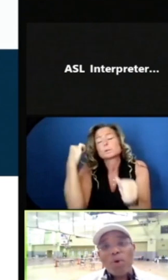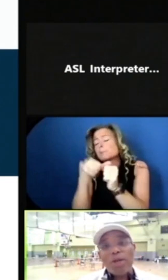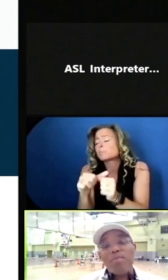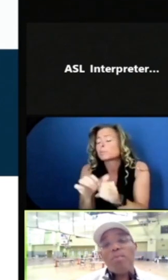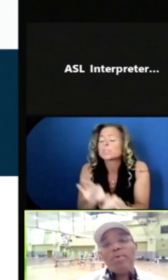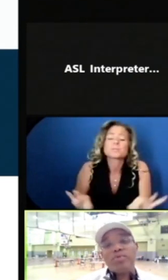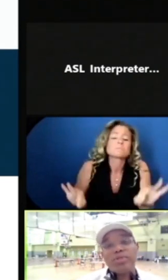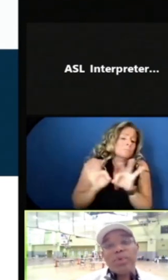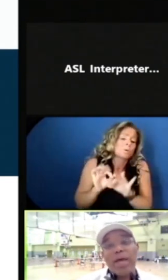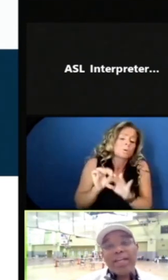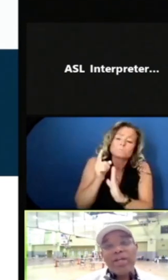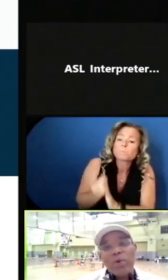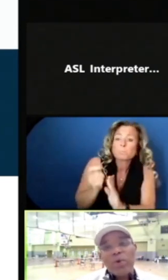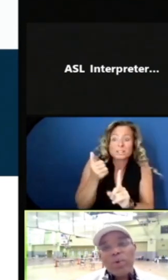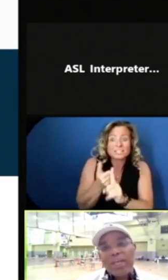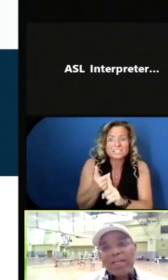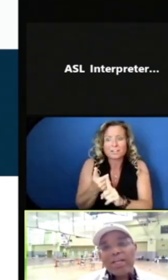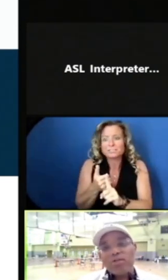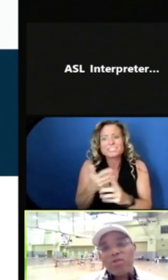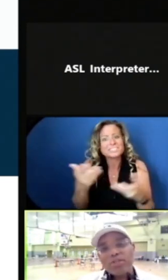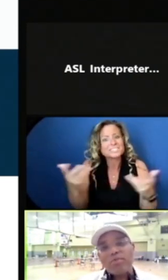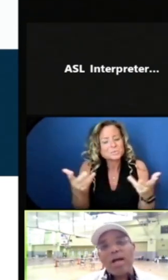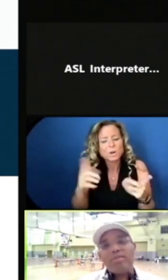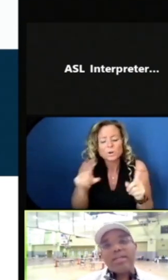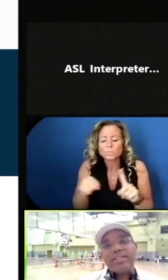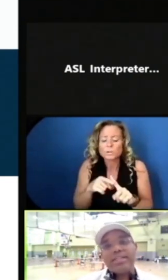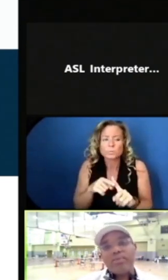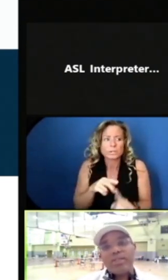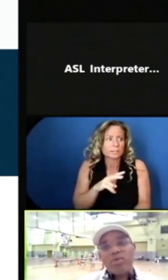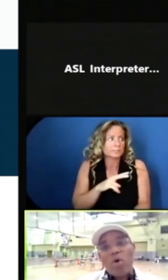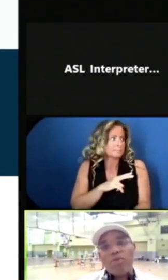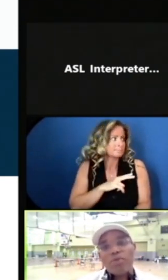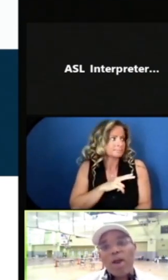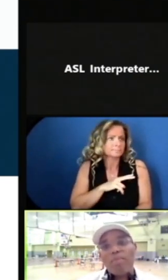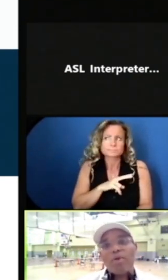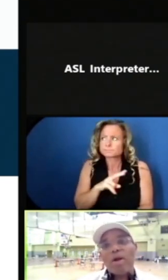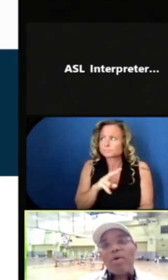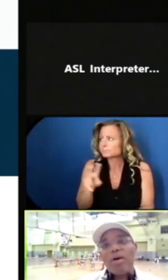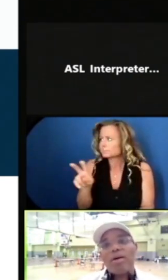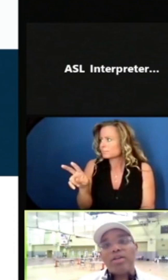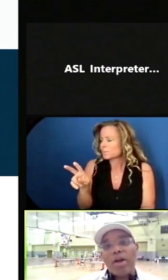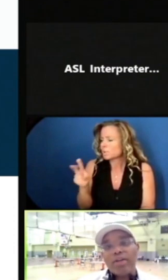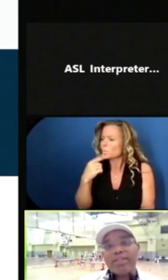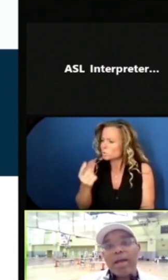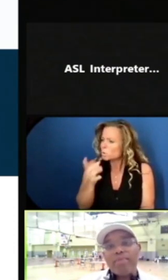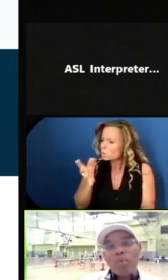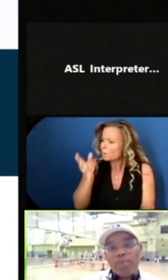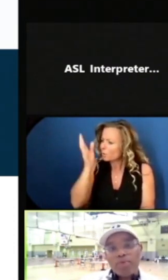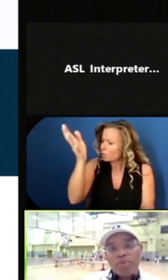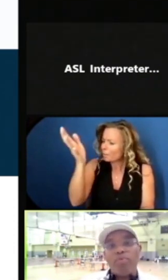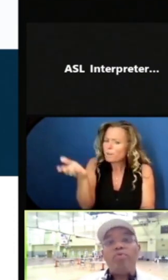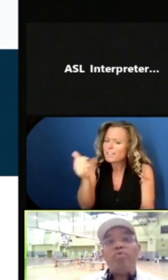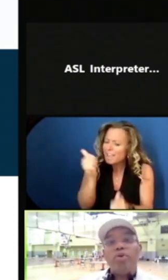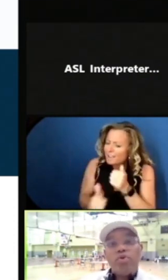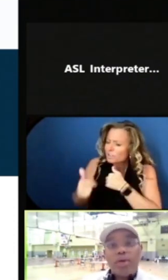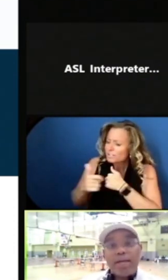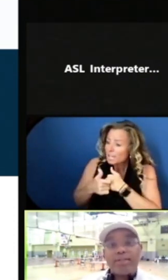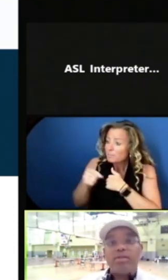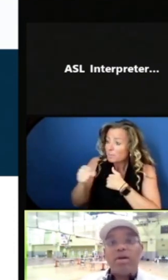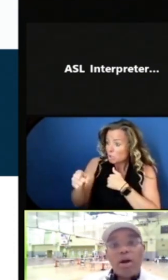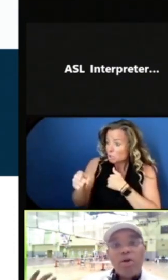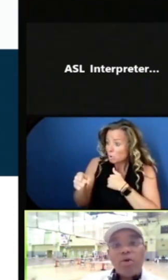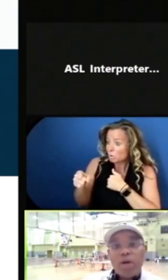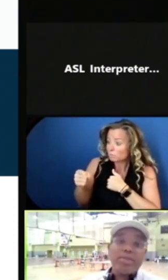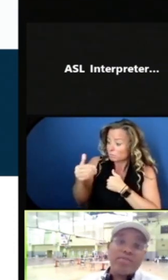most important moments was when we looked around us and we told grandma and grandpa, you know, every time that we're able to move you